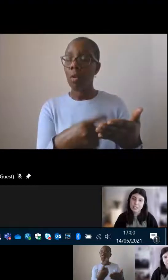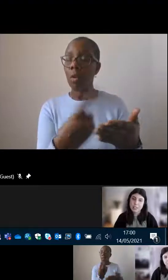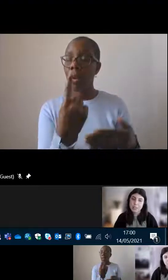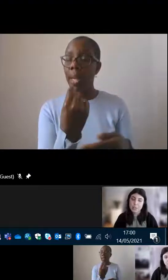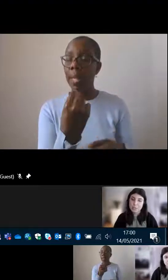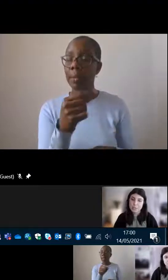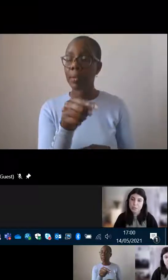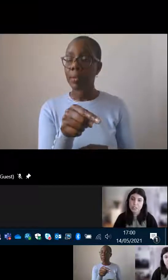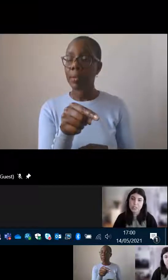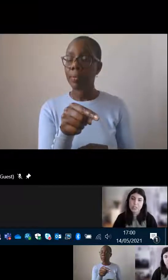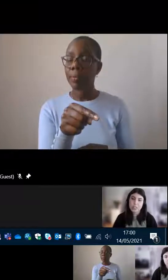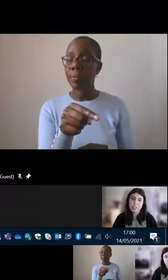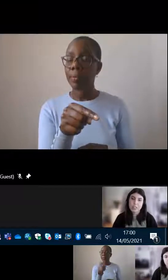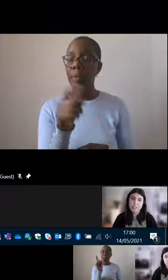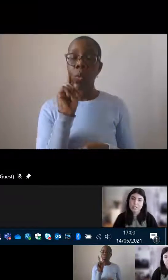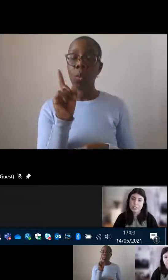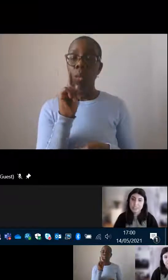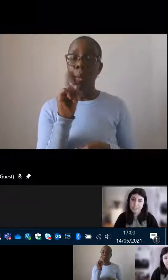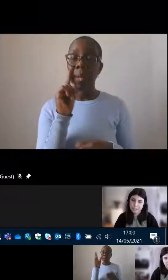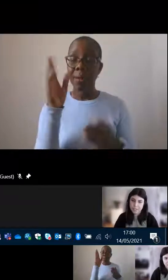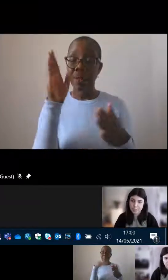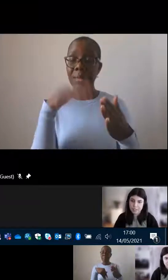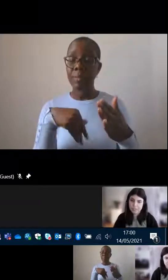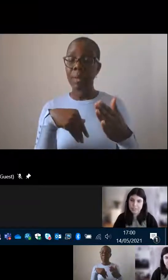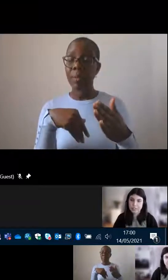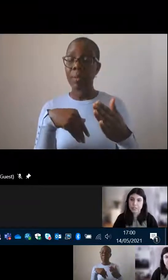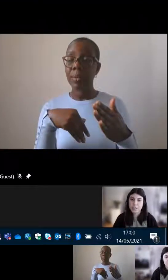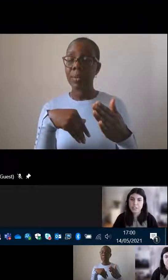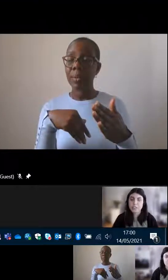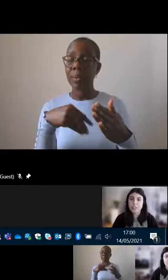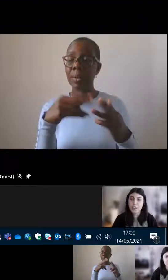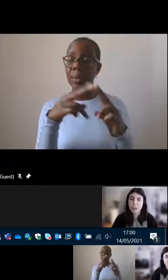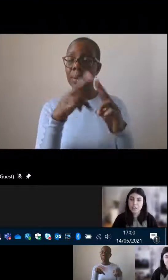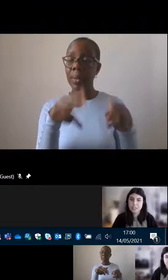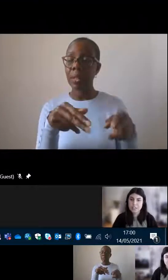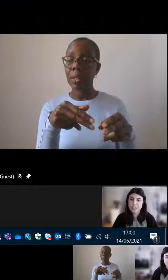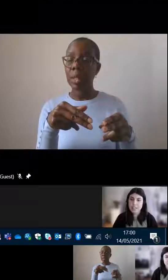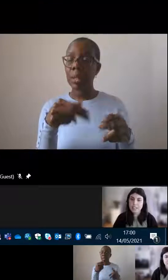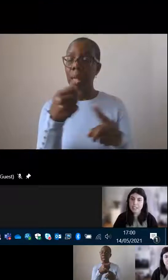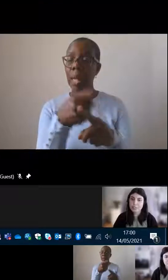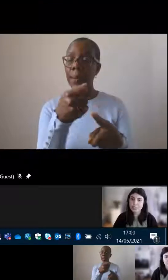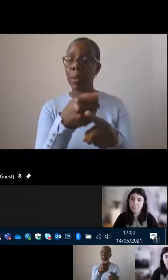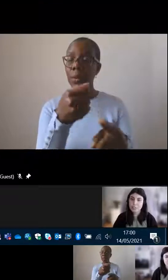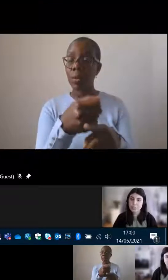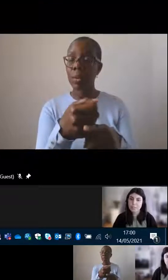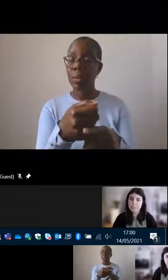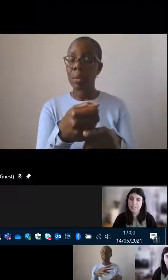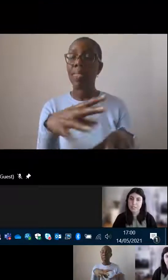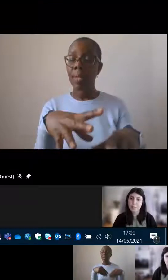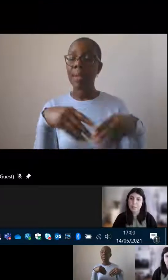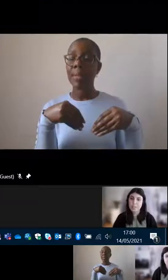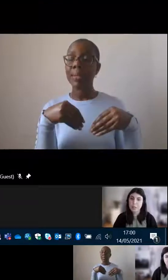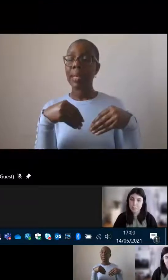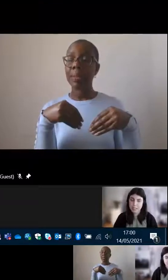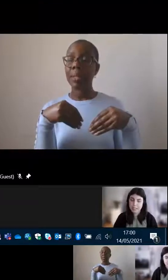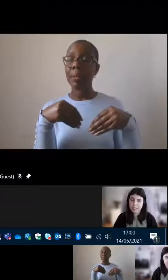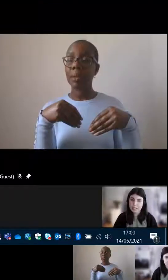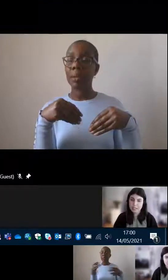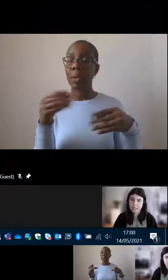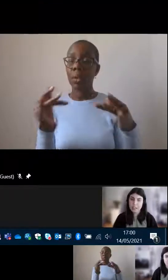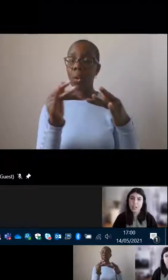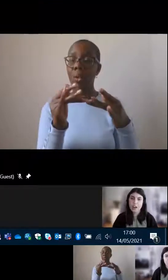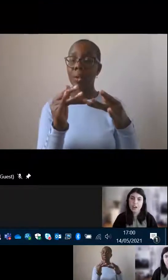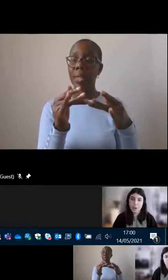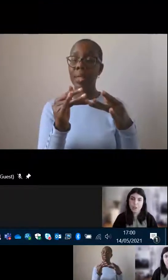fleeing domestic abuse into their safe houses. So you can contact the National Domestic Abuse